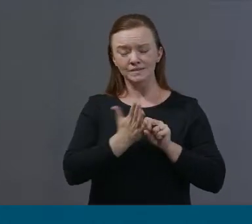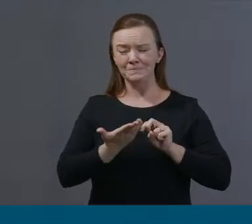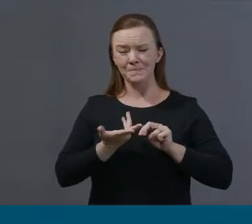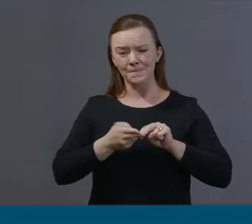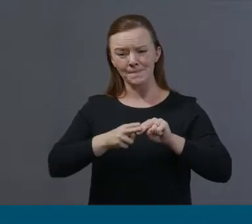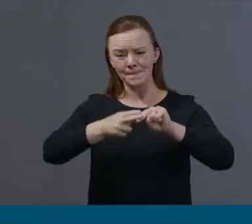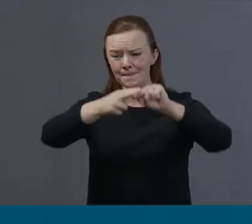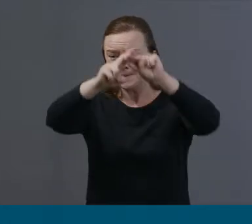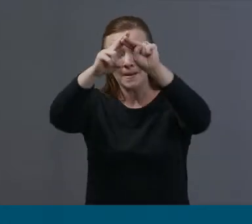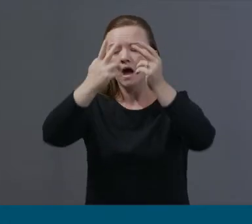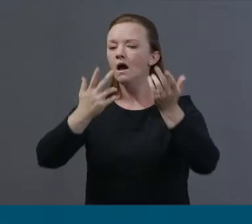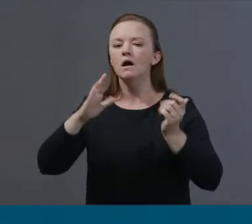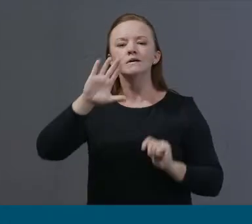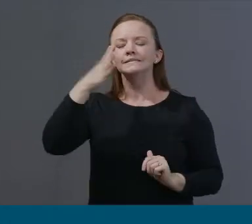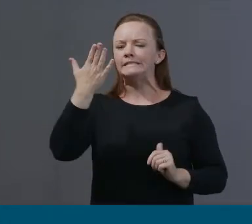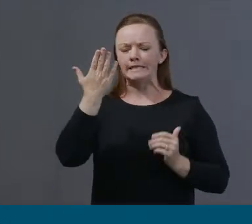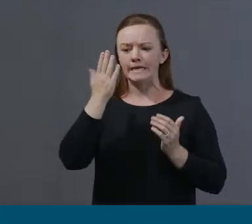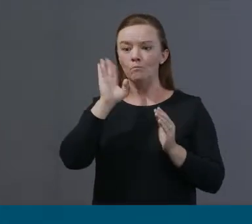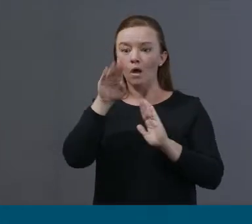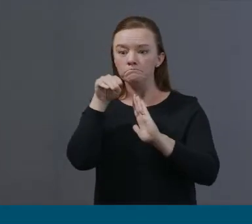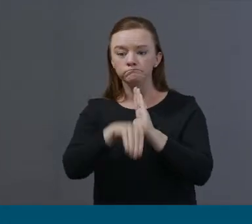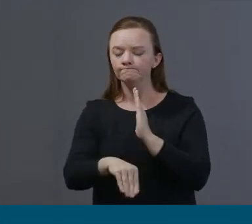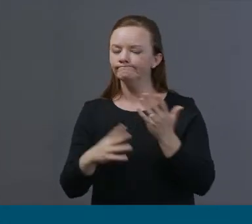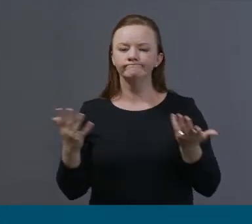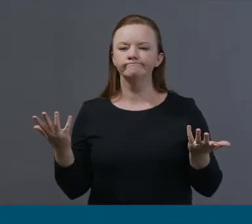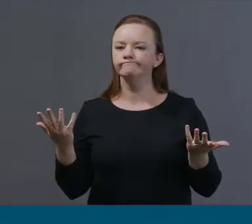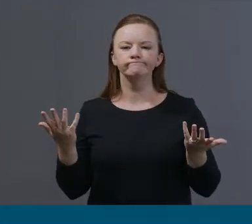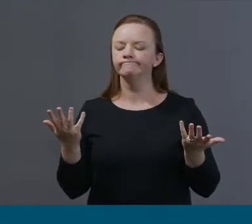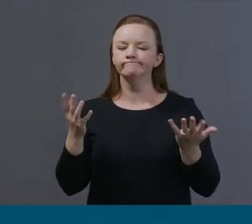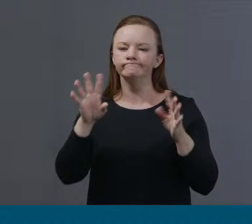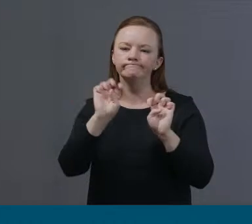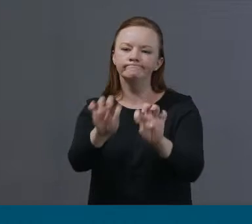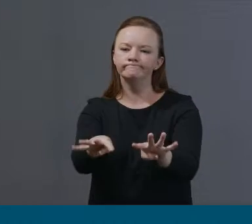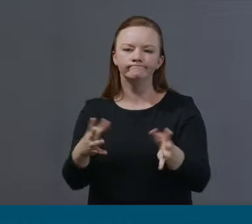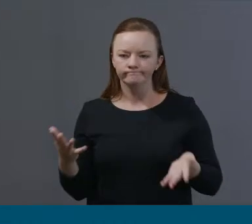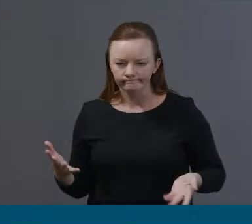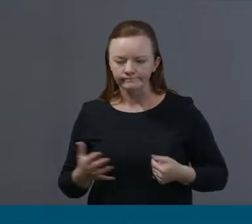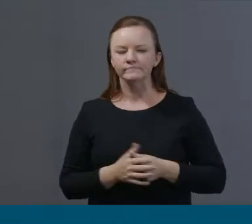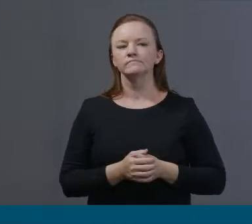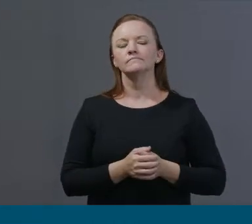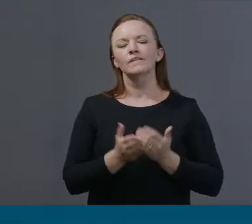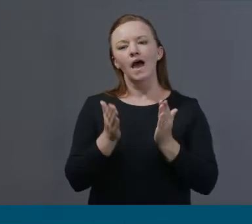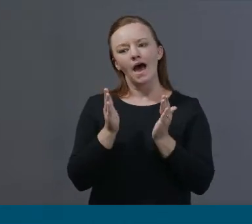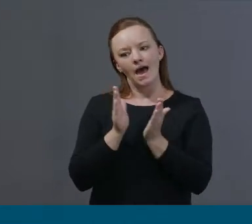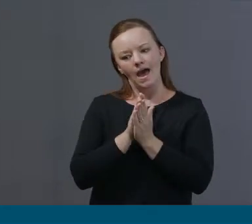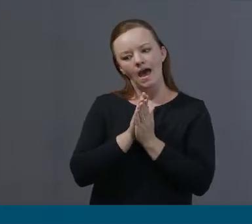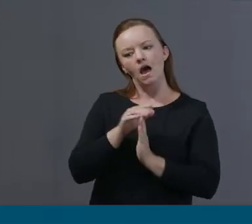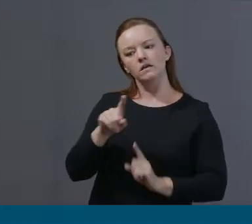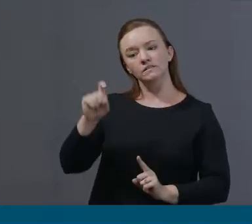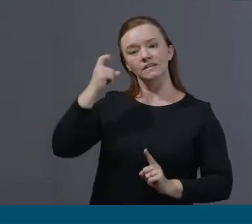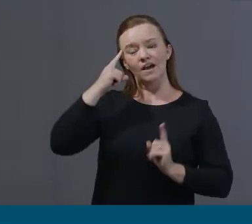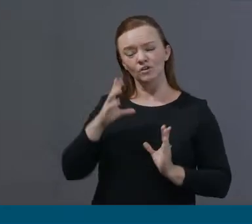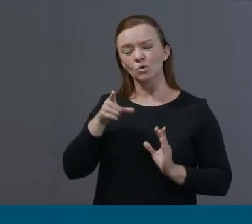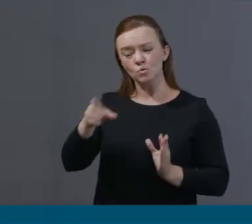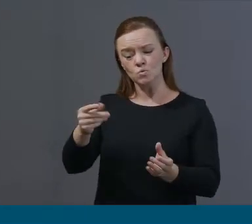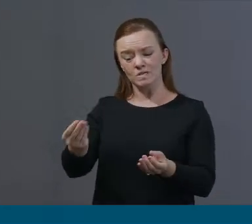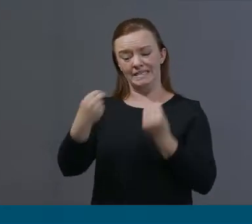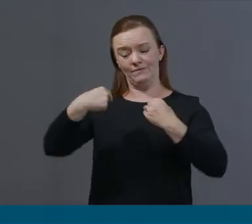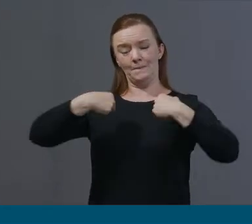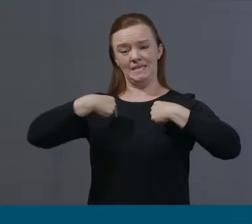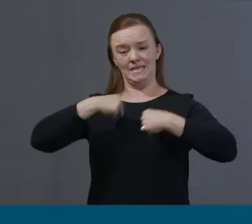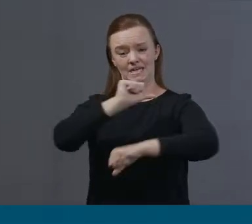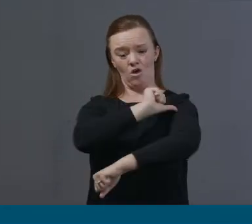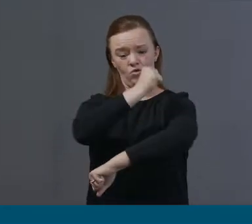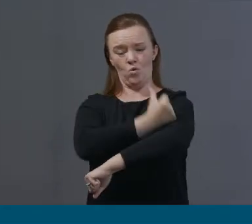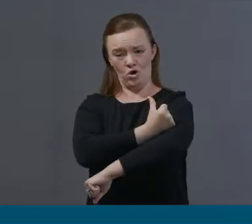curve flattening anytime soon. I'm asking you that you provide the necessary authorization for me to mandate